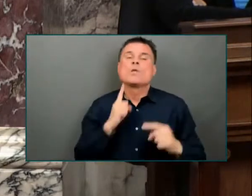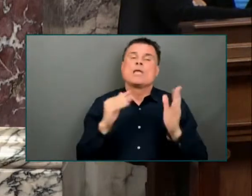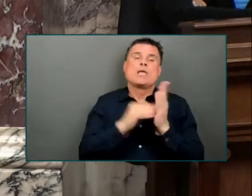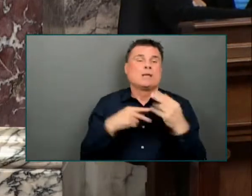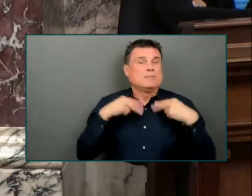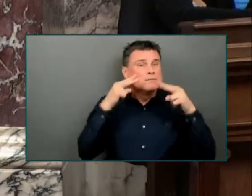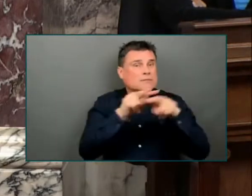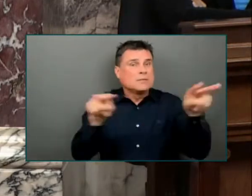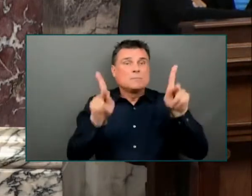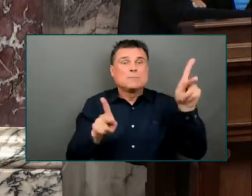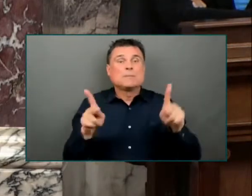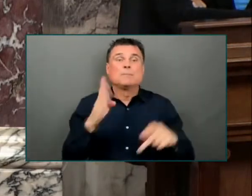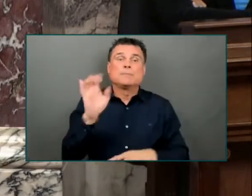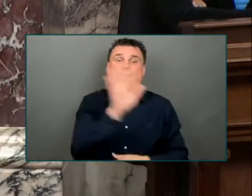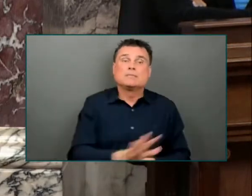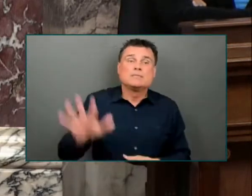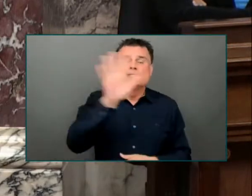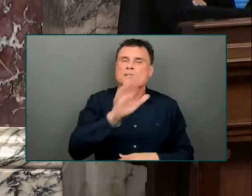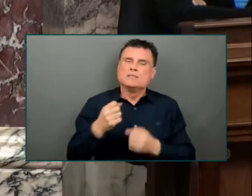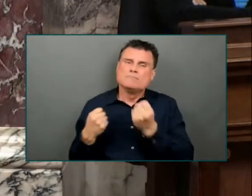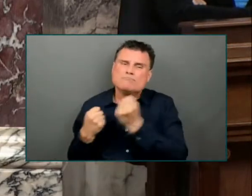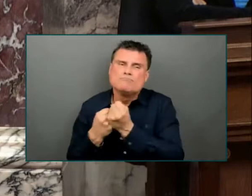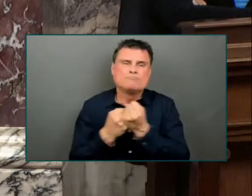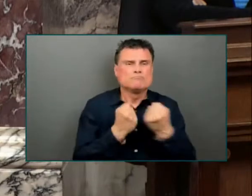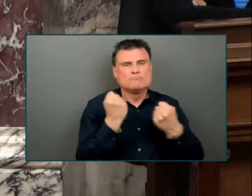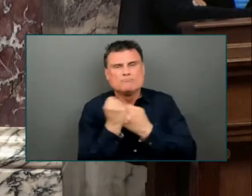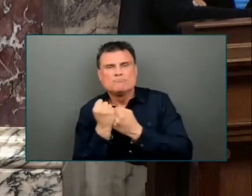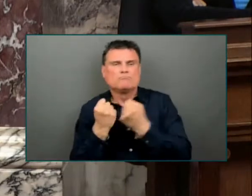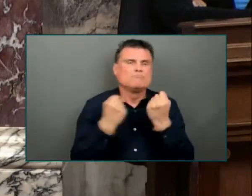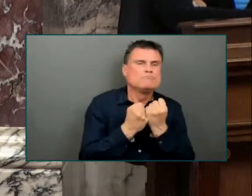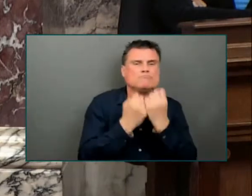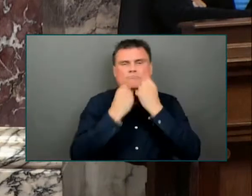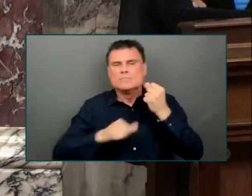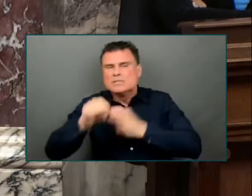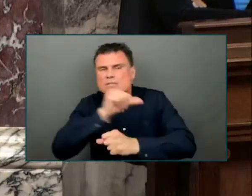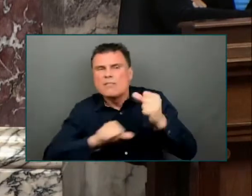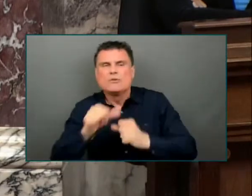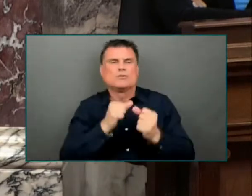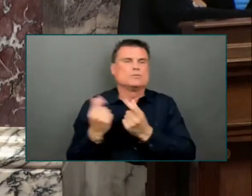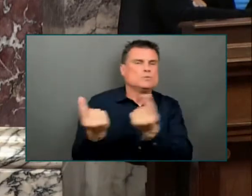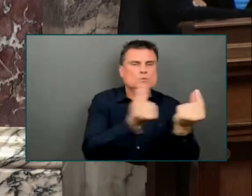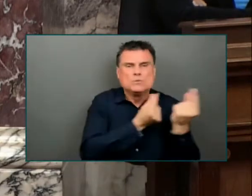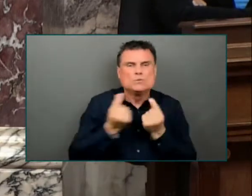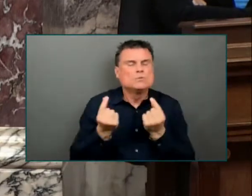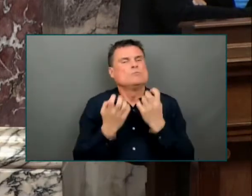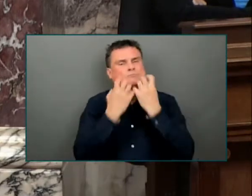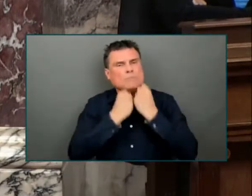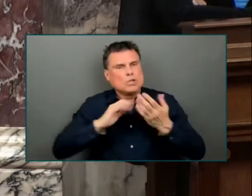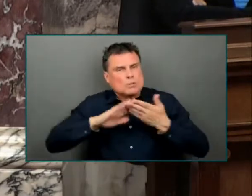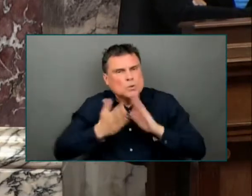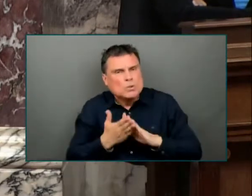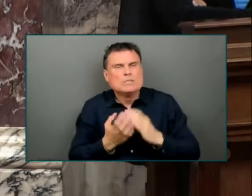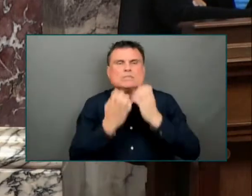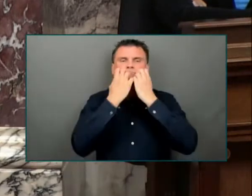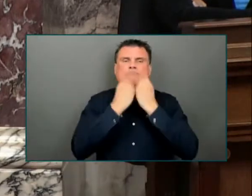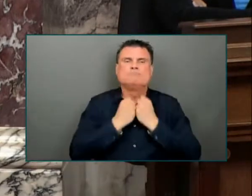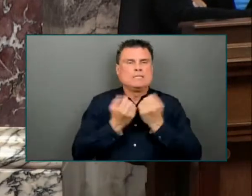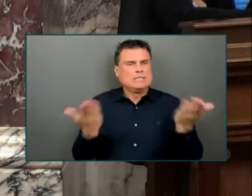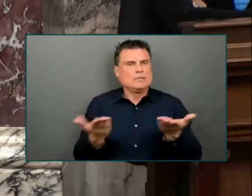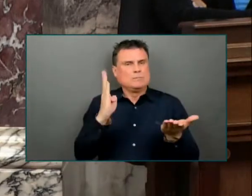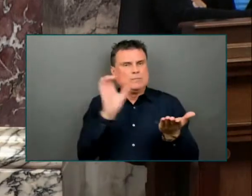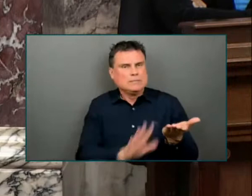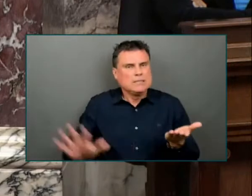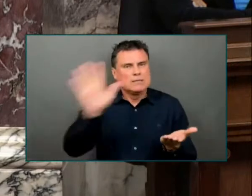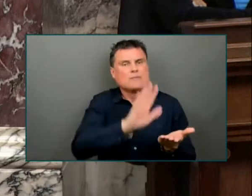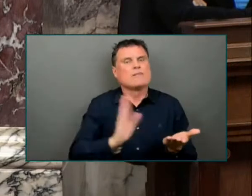another, we care for our communities, and we care for the province that we call home. The